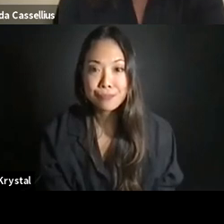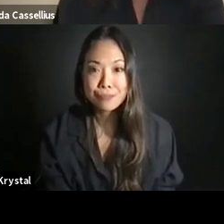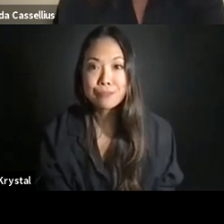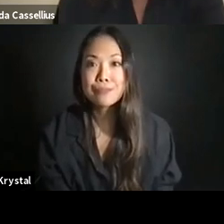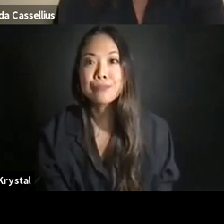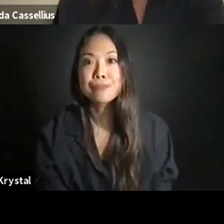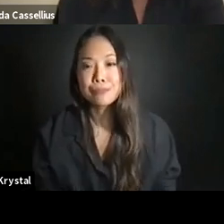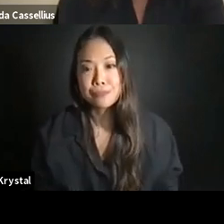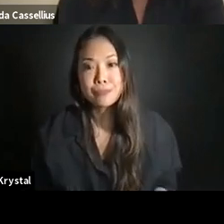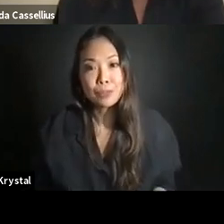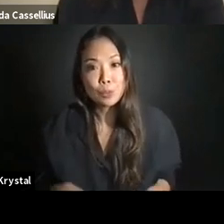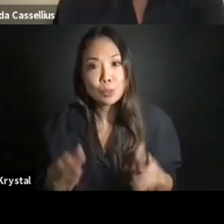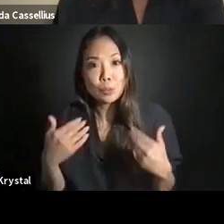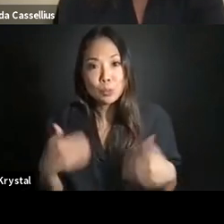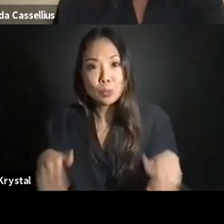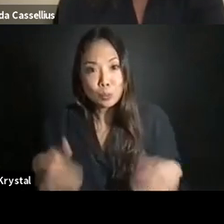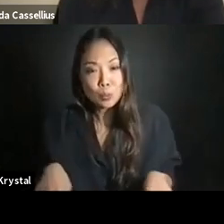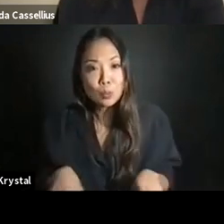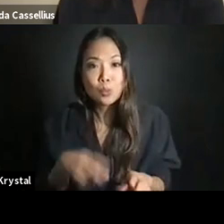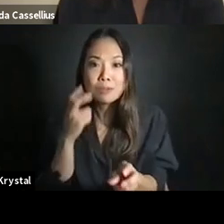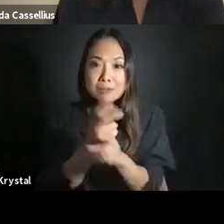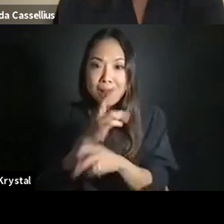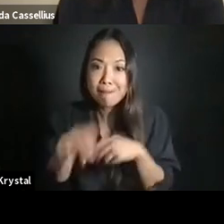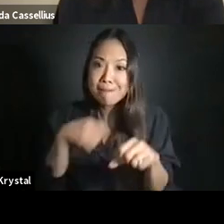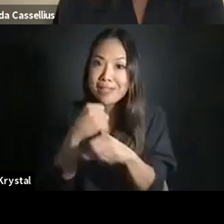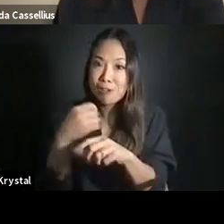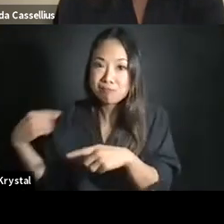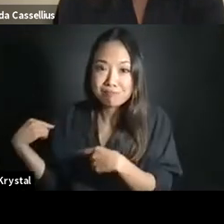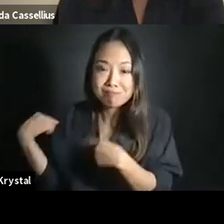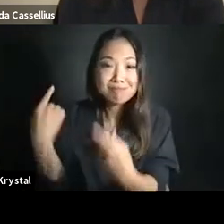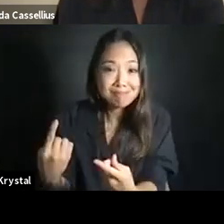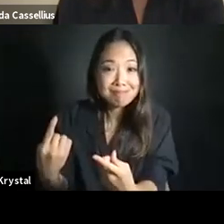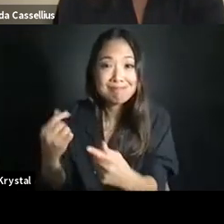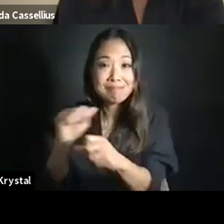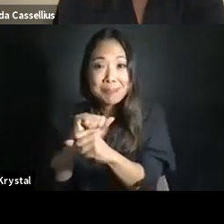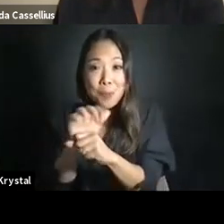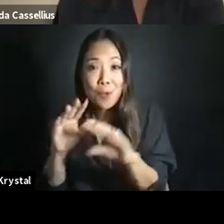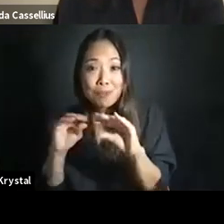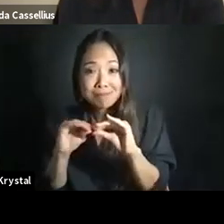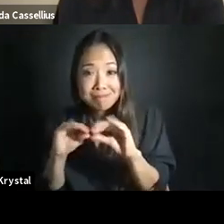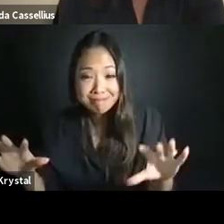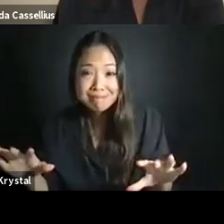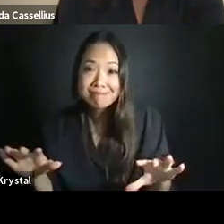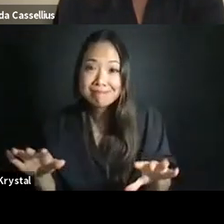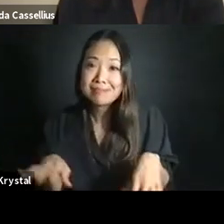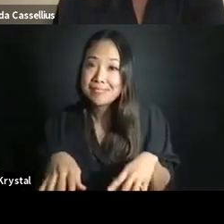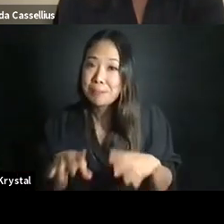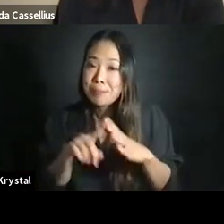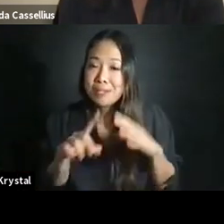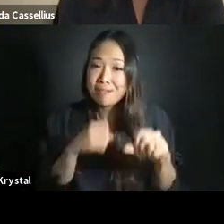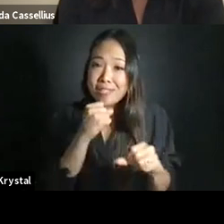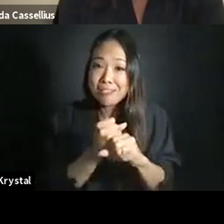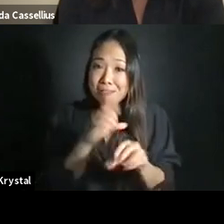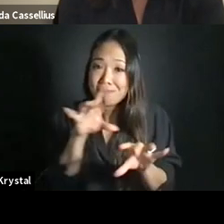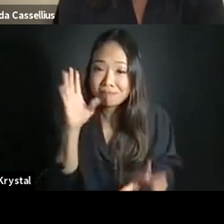it's been a difficult year considering the pandemic crisis we had a difficult uh beginning of the year we have to consider